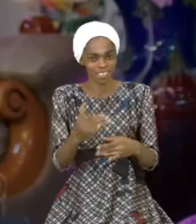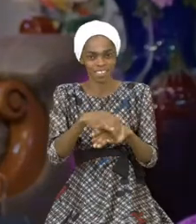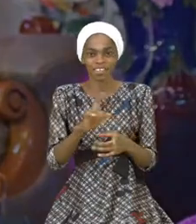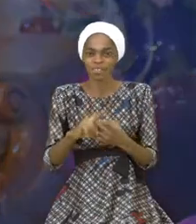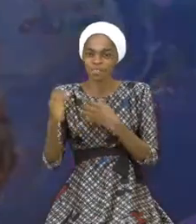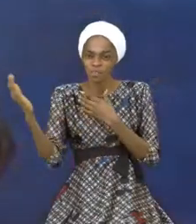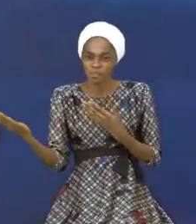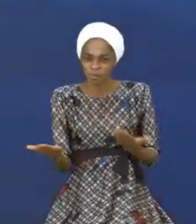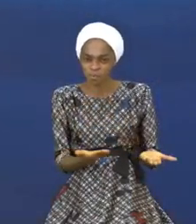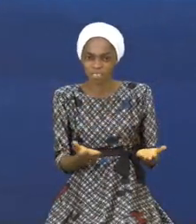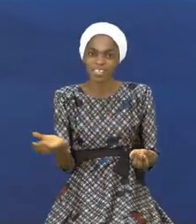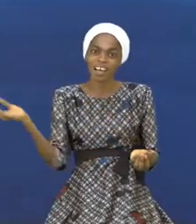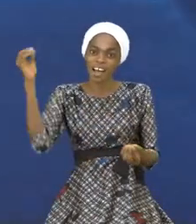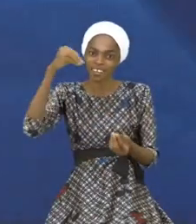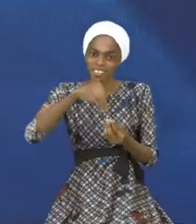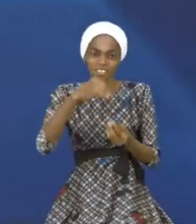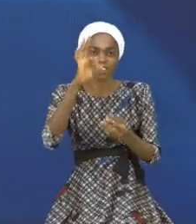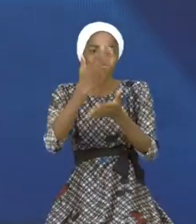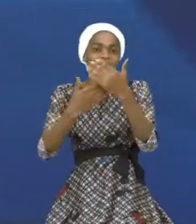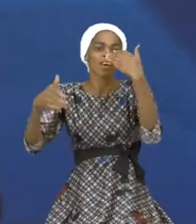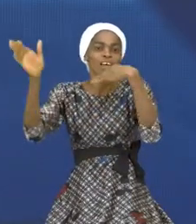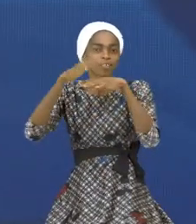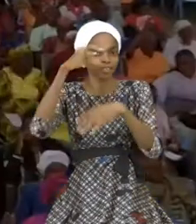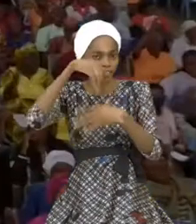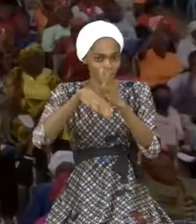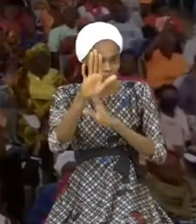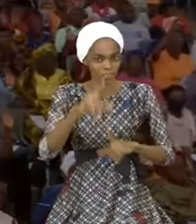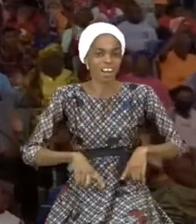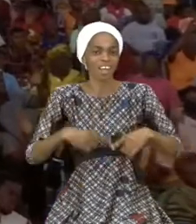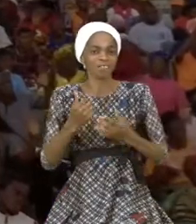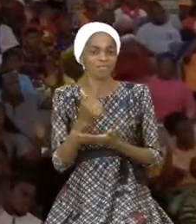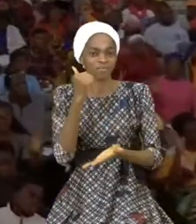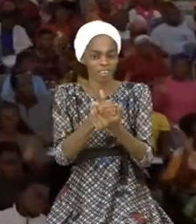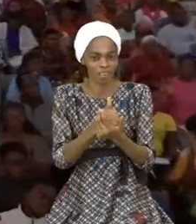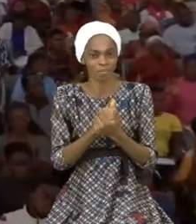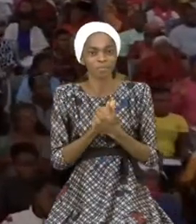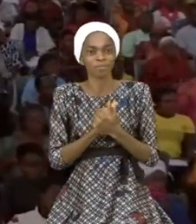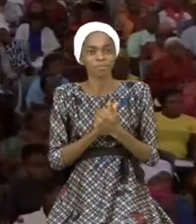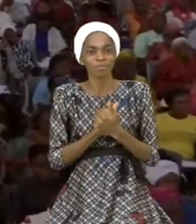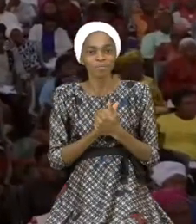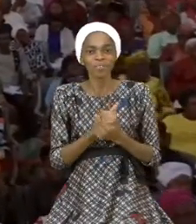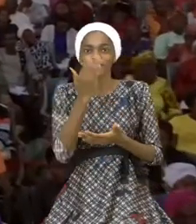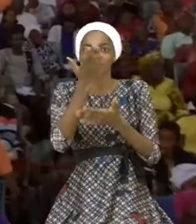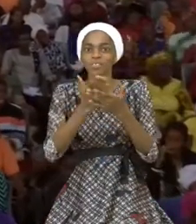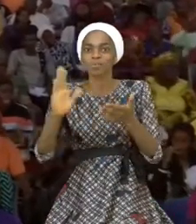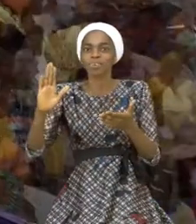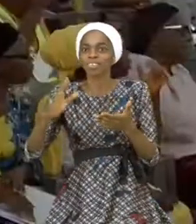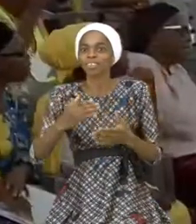bring addition of heaven into your life. Somebody help me shout